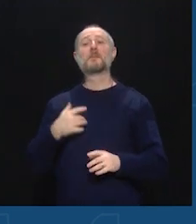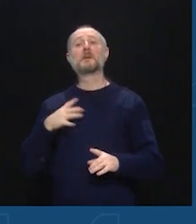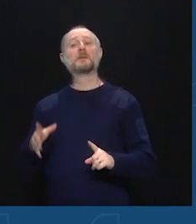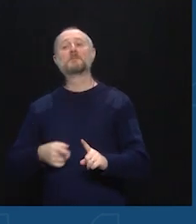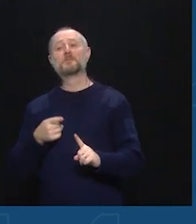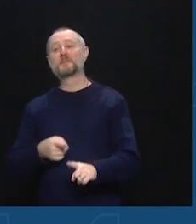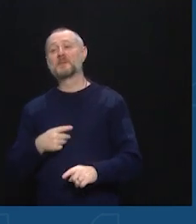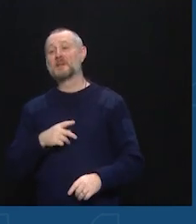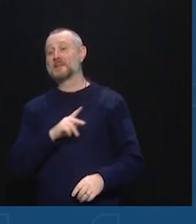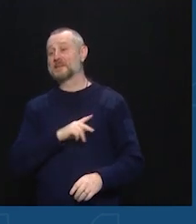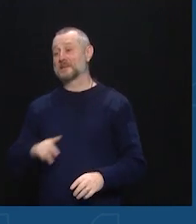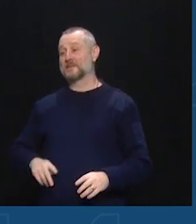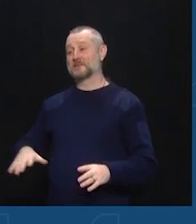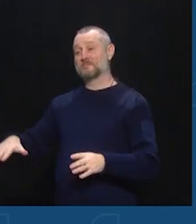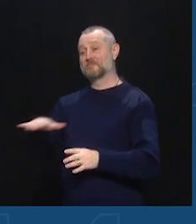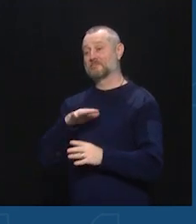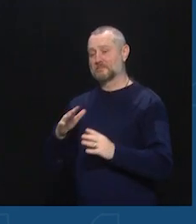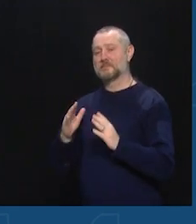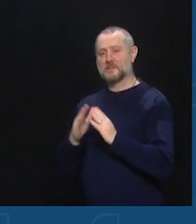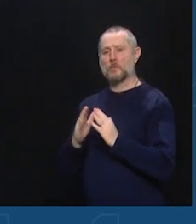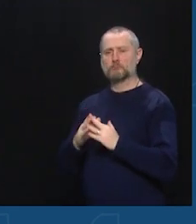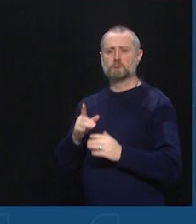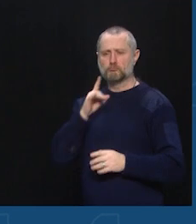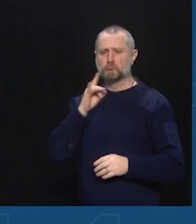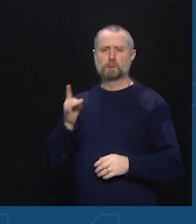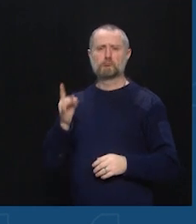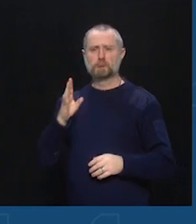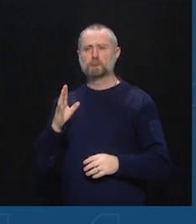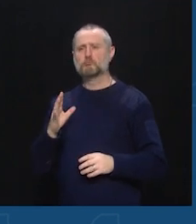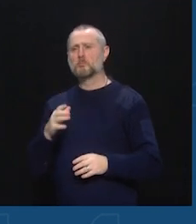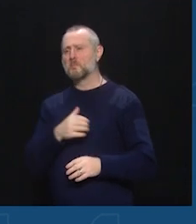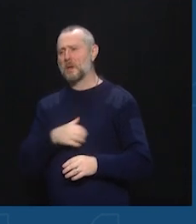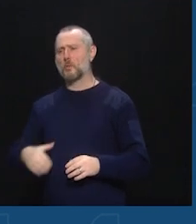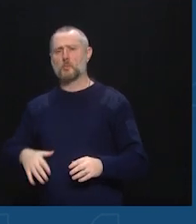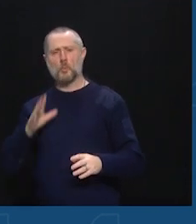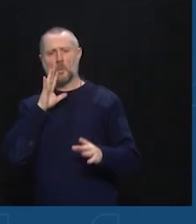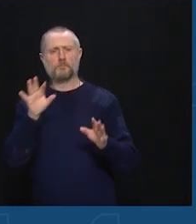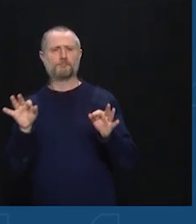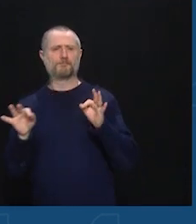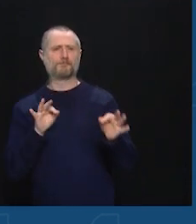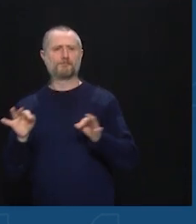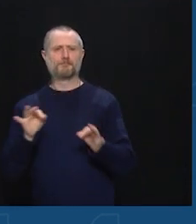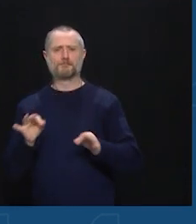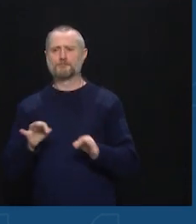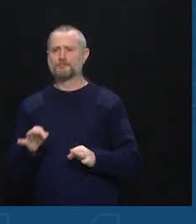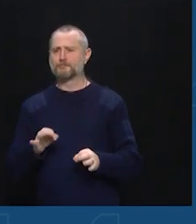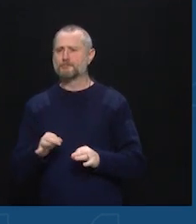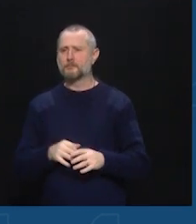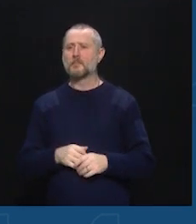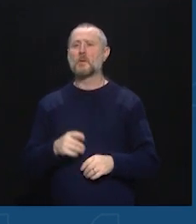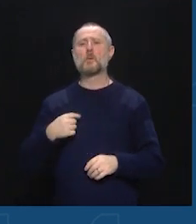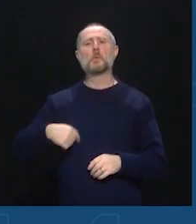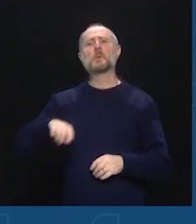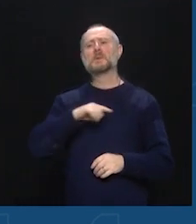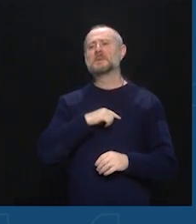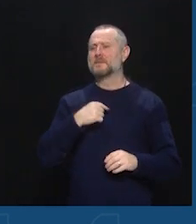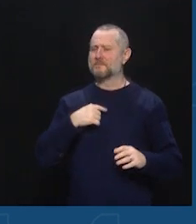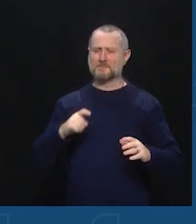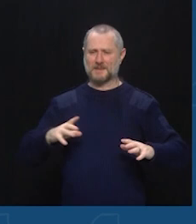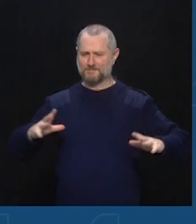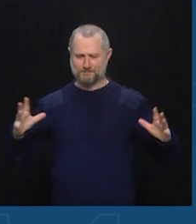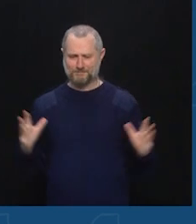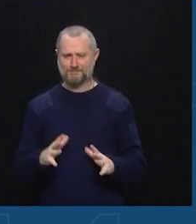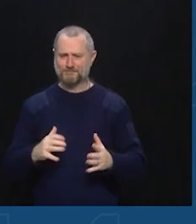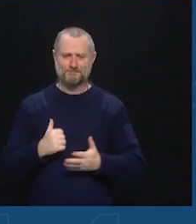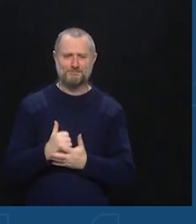Mayor Noble in a second, has been hit especially hard on all these dimensions. So all of us are surging resources to support you, Mayor,